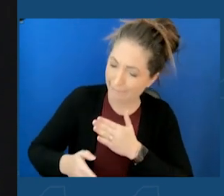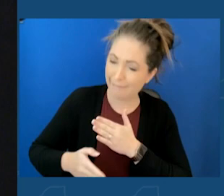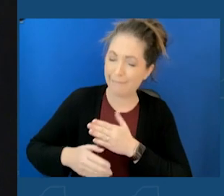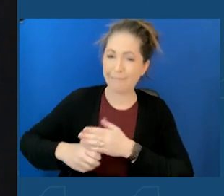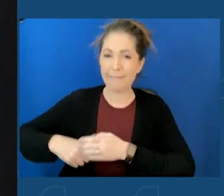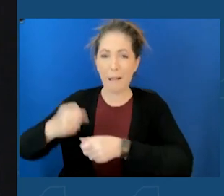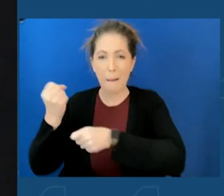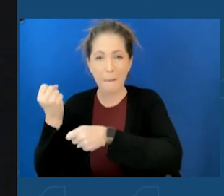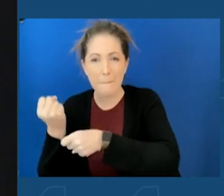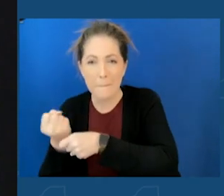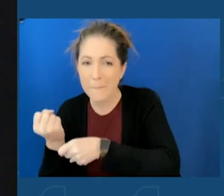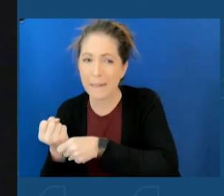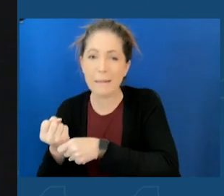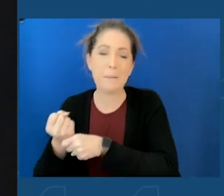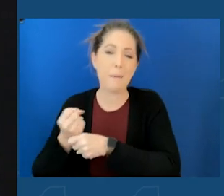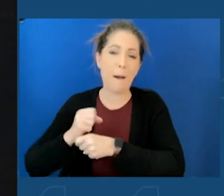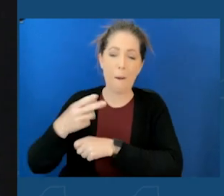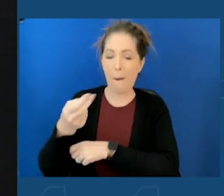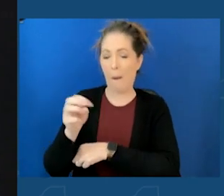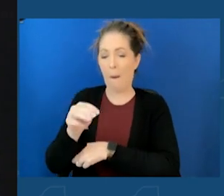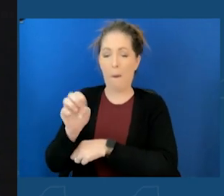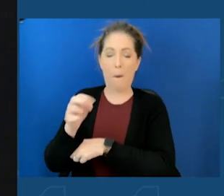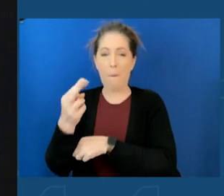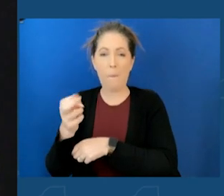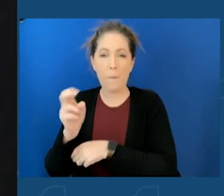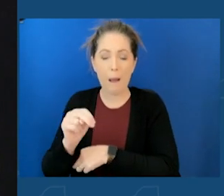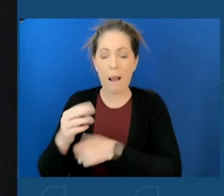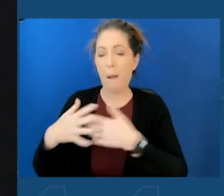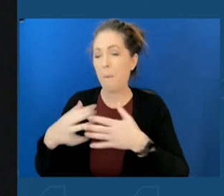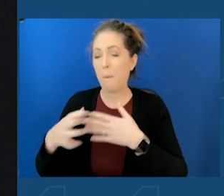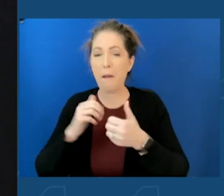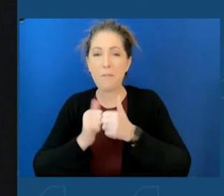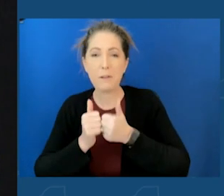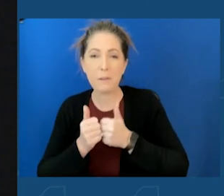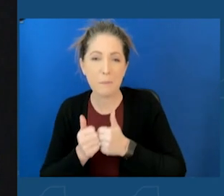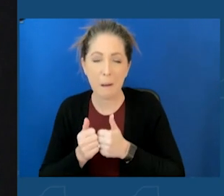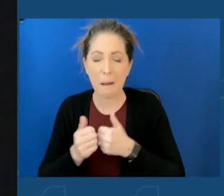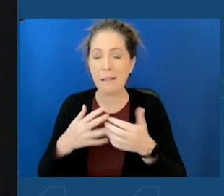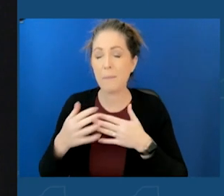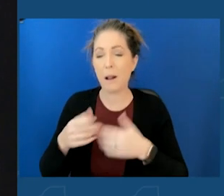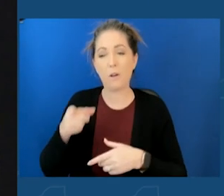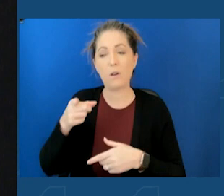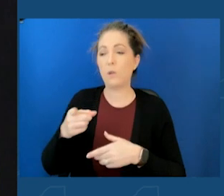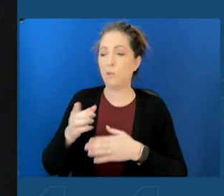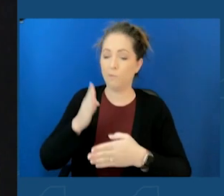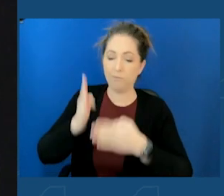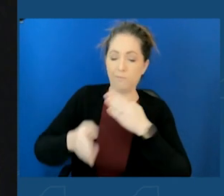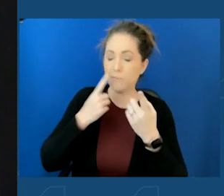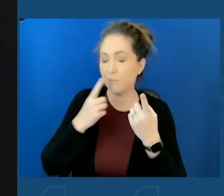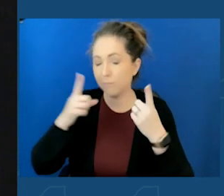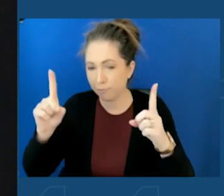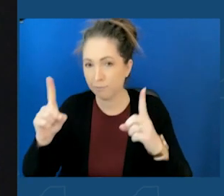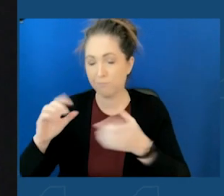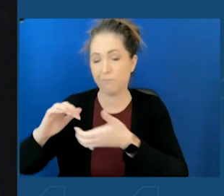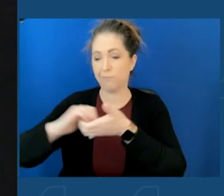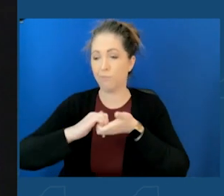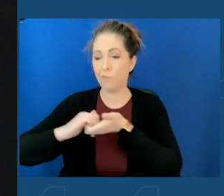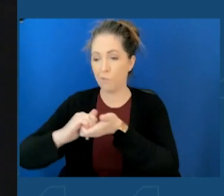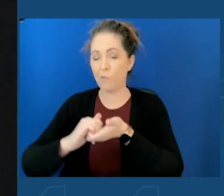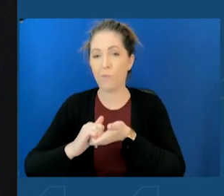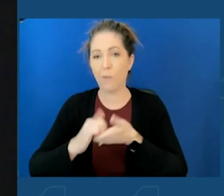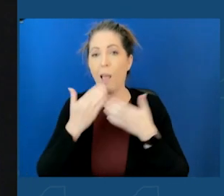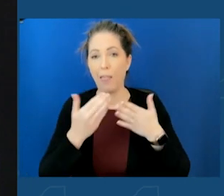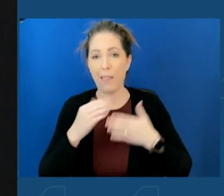the sports analogy wants, you got the job done, working in great partnership, and that's what leadership's all about. Ladies and gentlemen, our great county executive, Steve